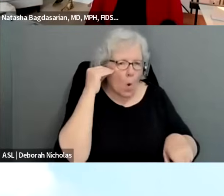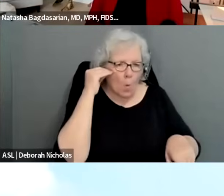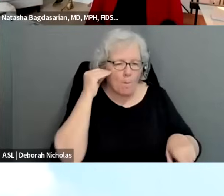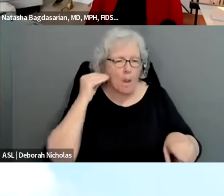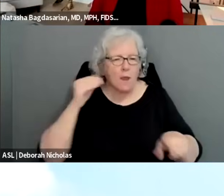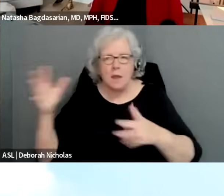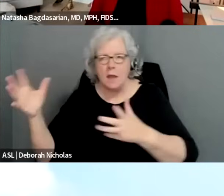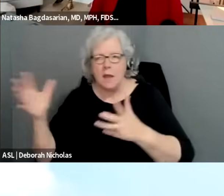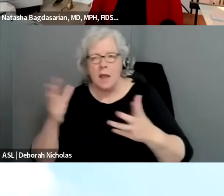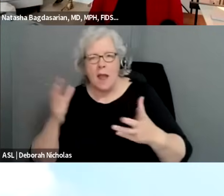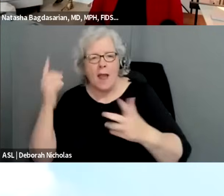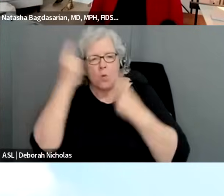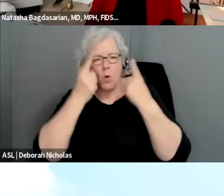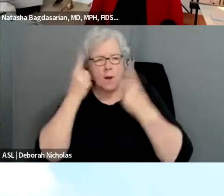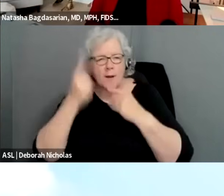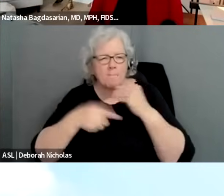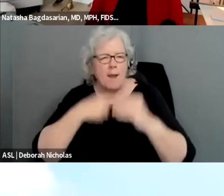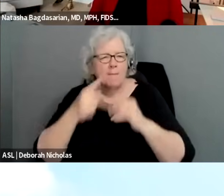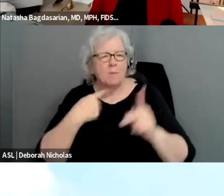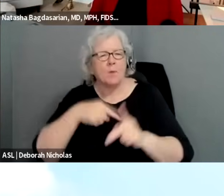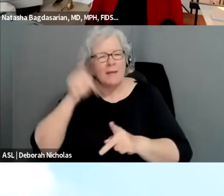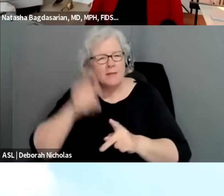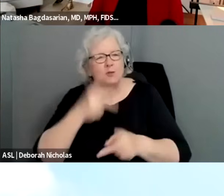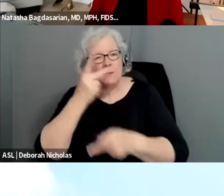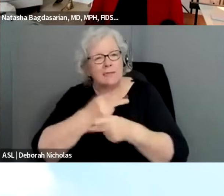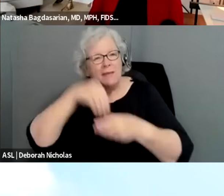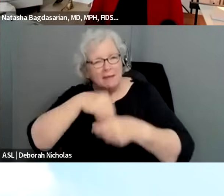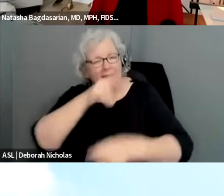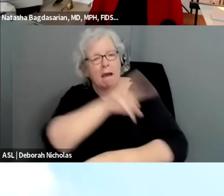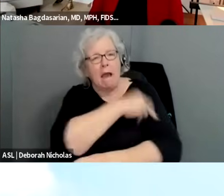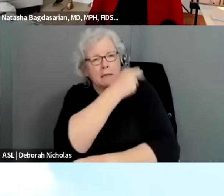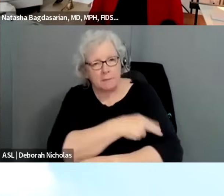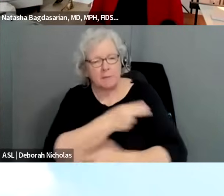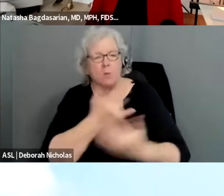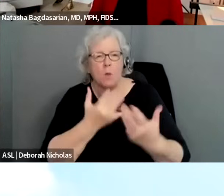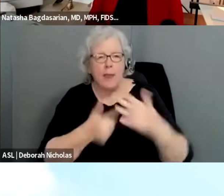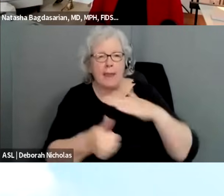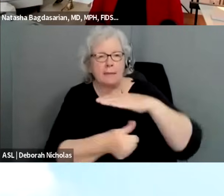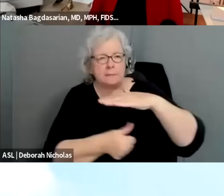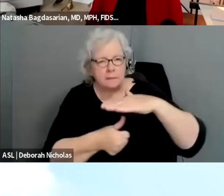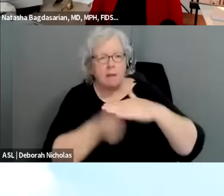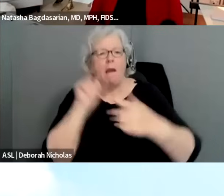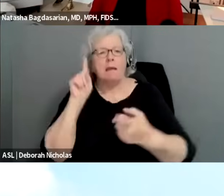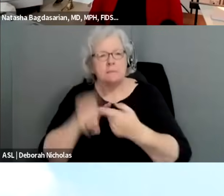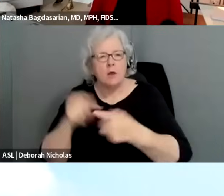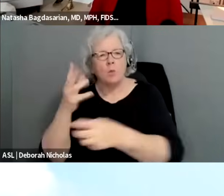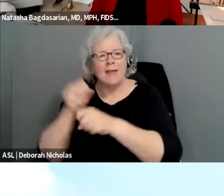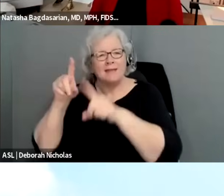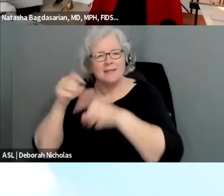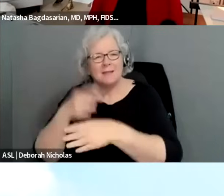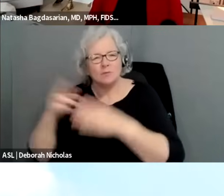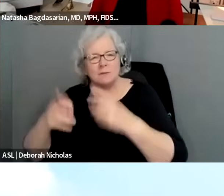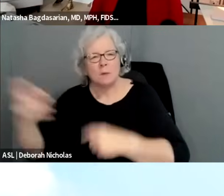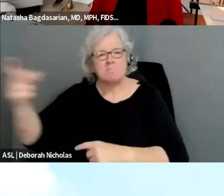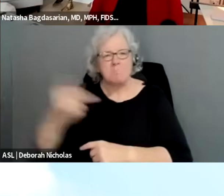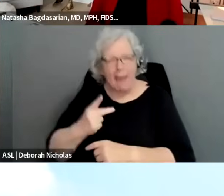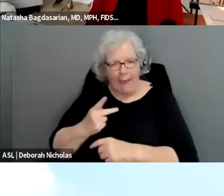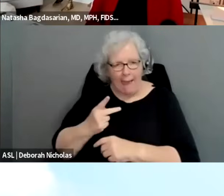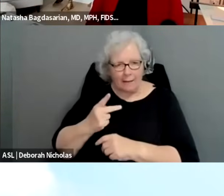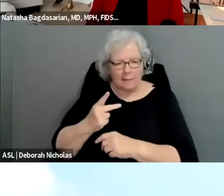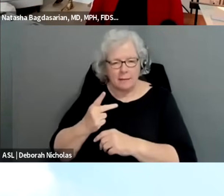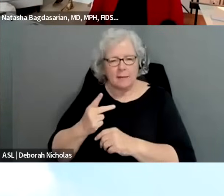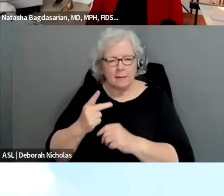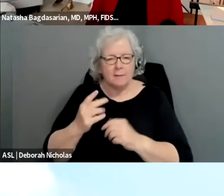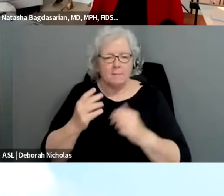need to keep in the hospital on isolation, waiting for test results again, based on my experience with early COVID. I don't think we're there,